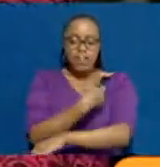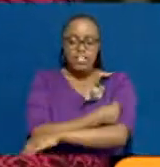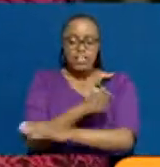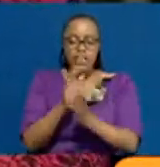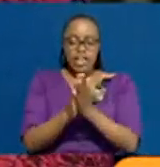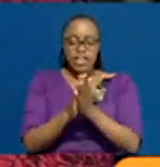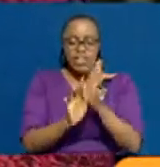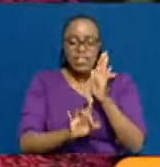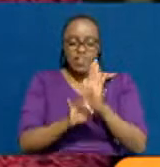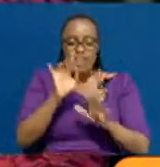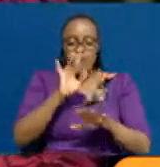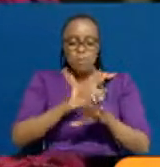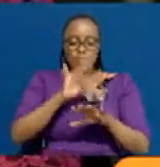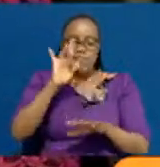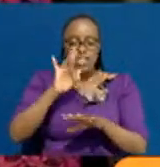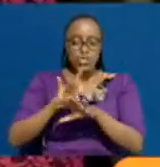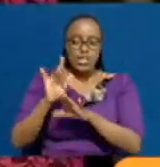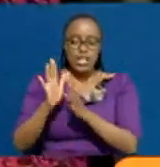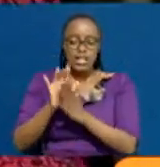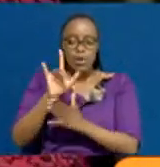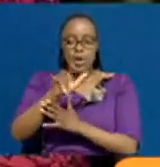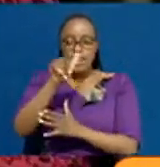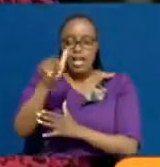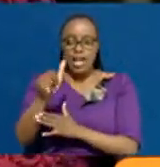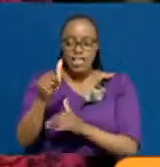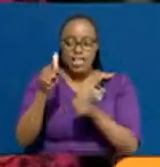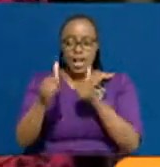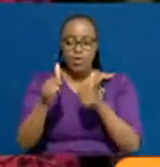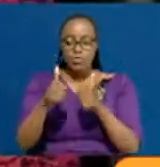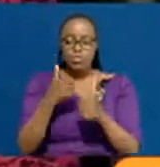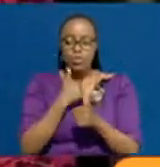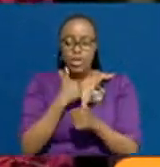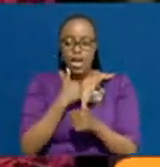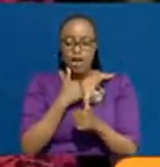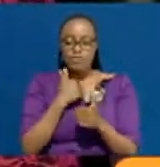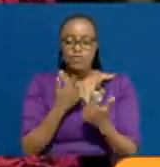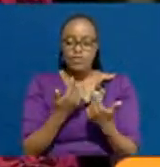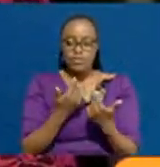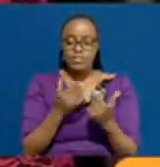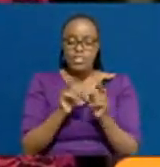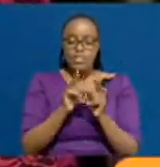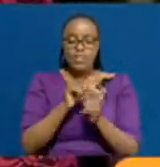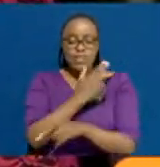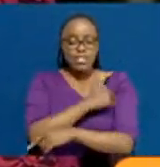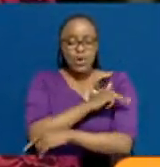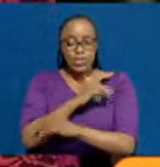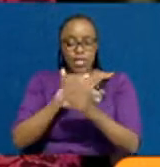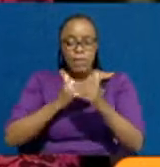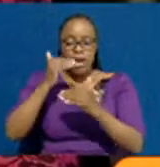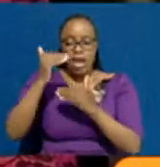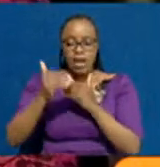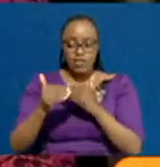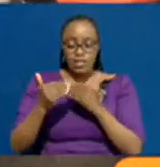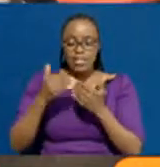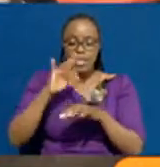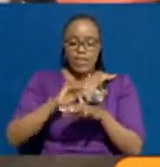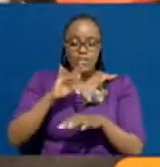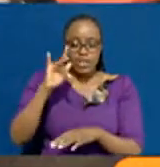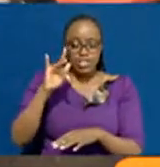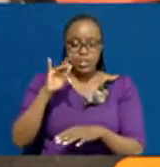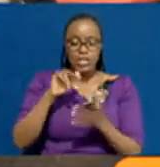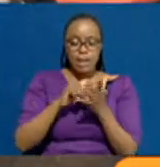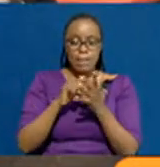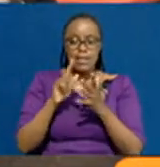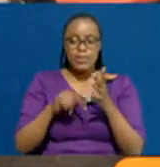develop infection, and one of the other outcomes would be are hospitalized following the infection.